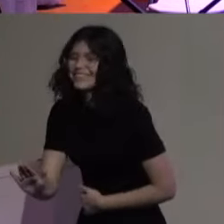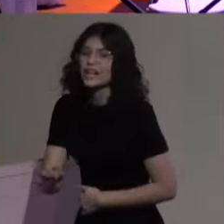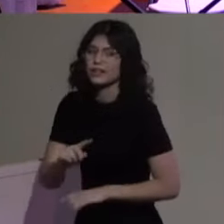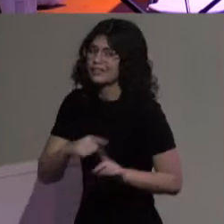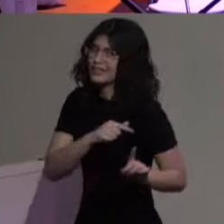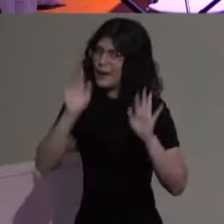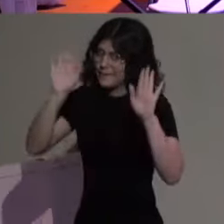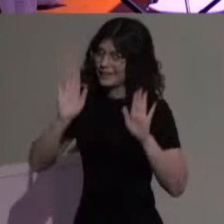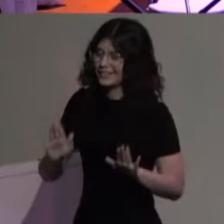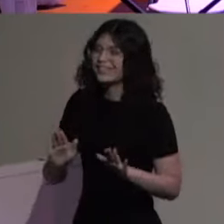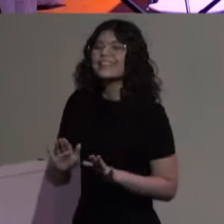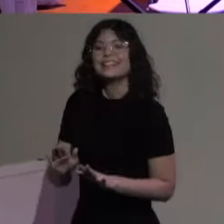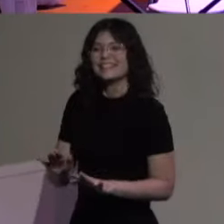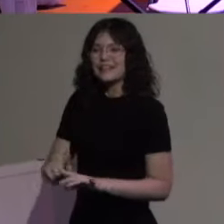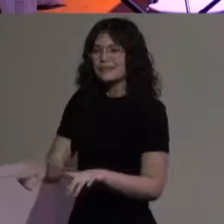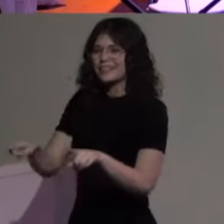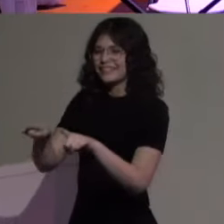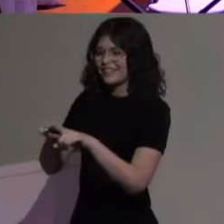But